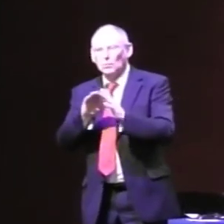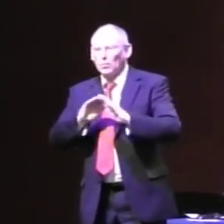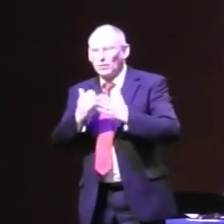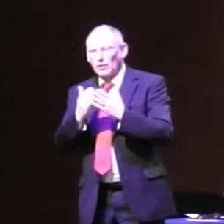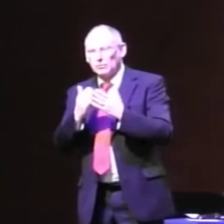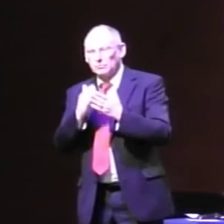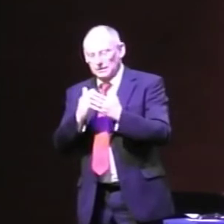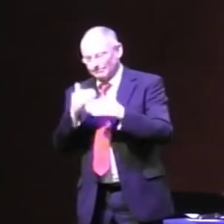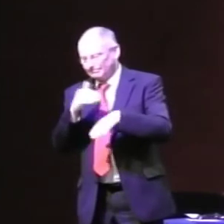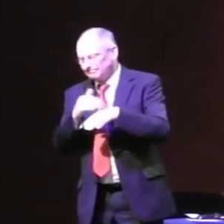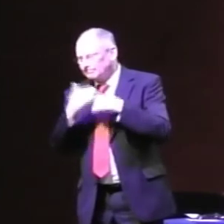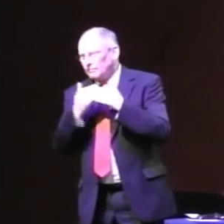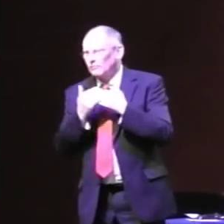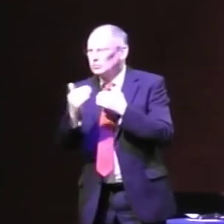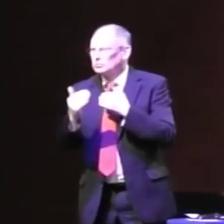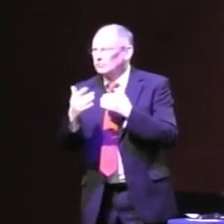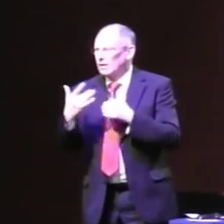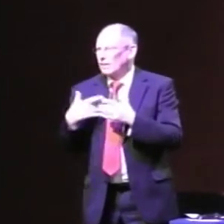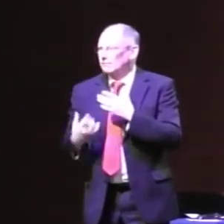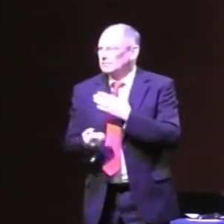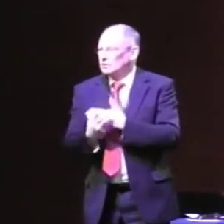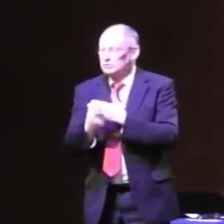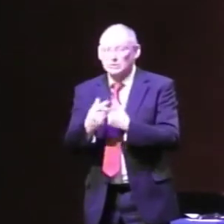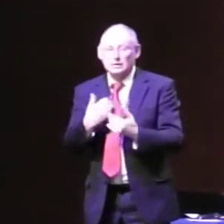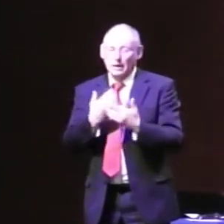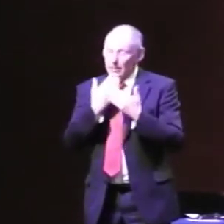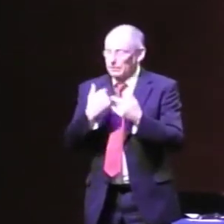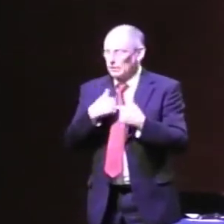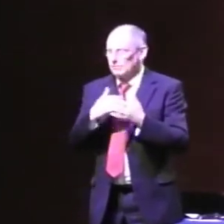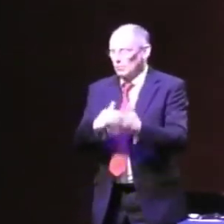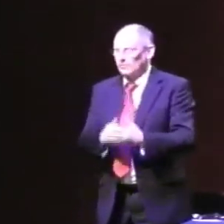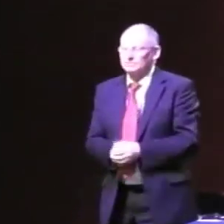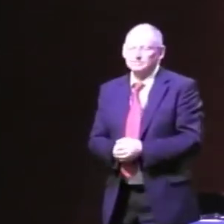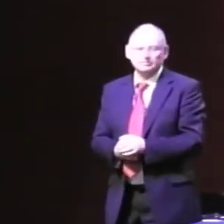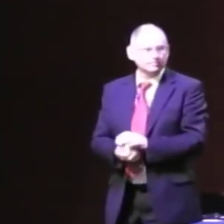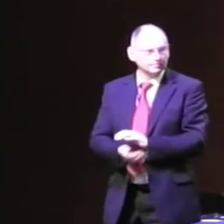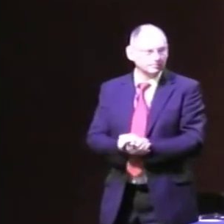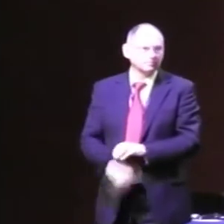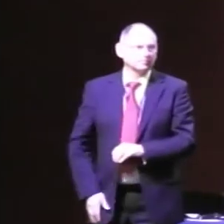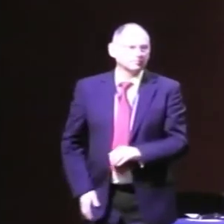lasting impact on their future life chances. Thank you. I move.